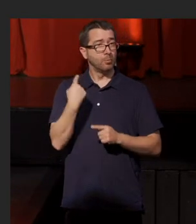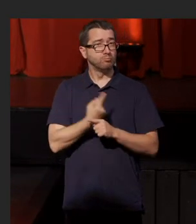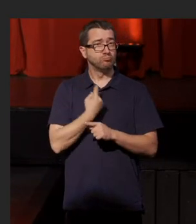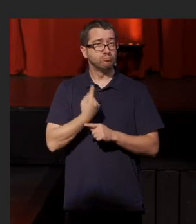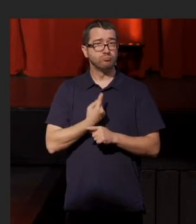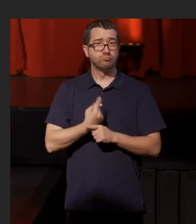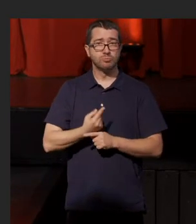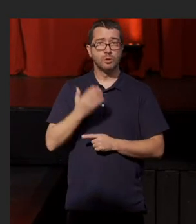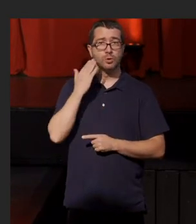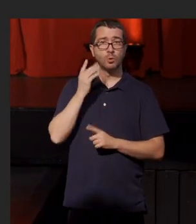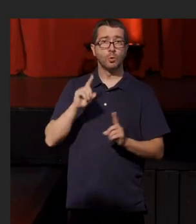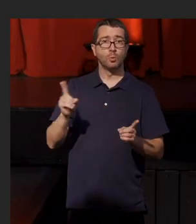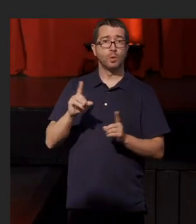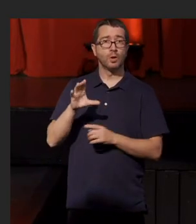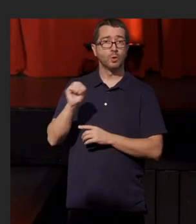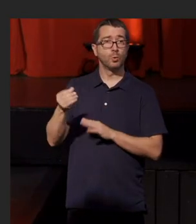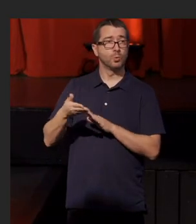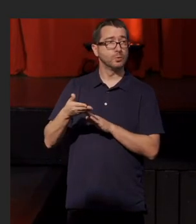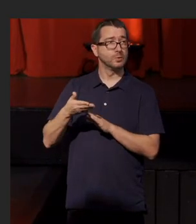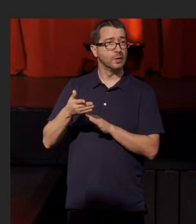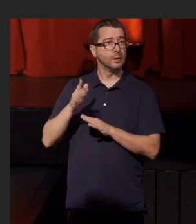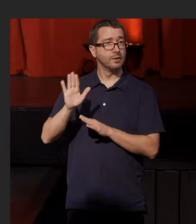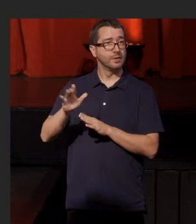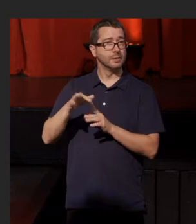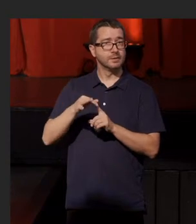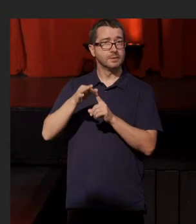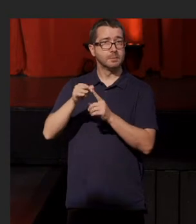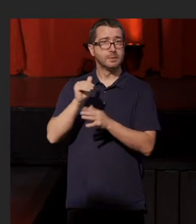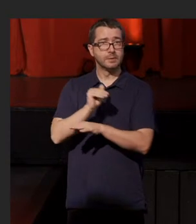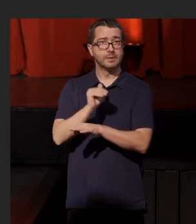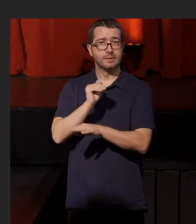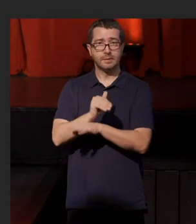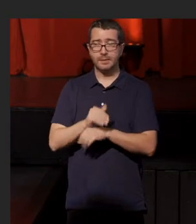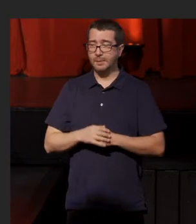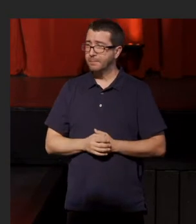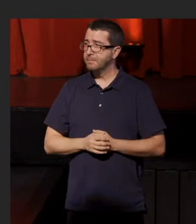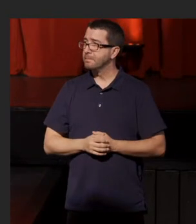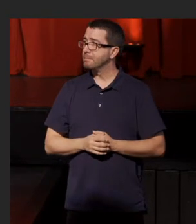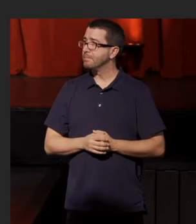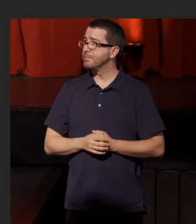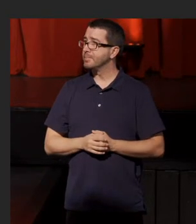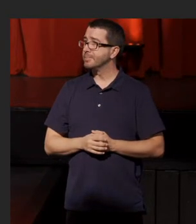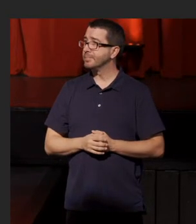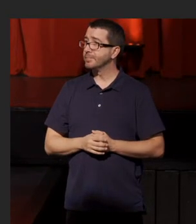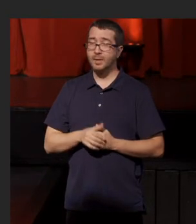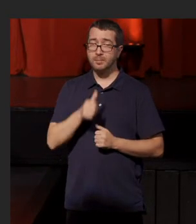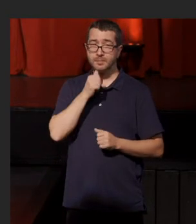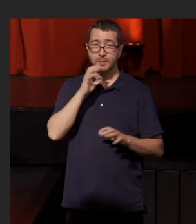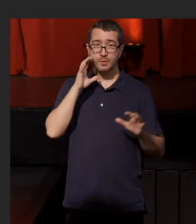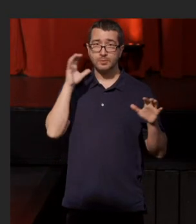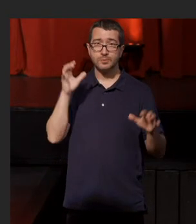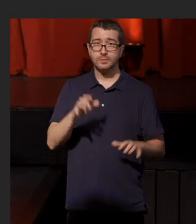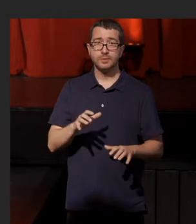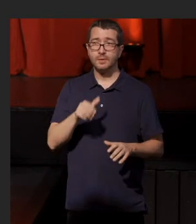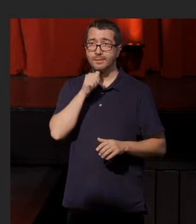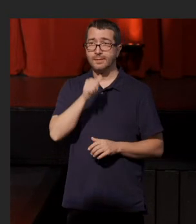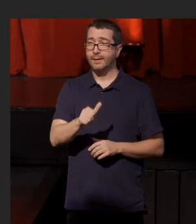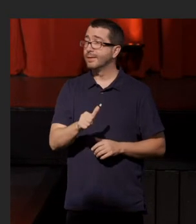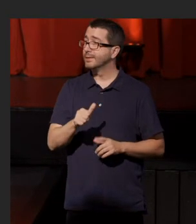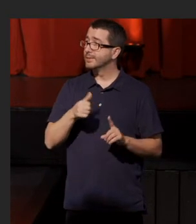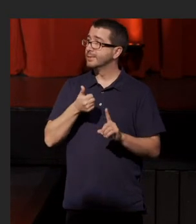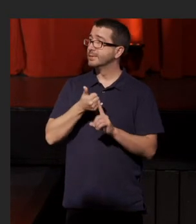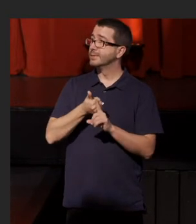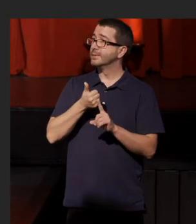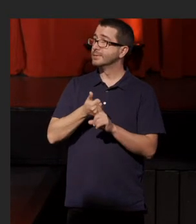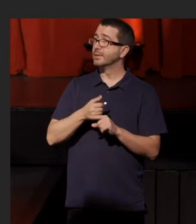to know where my co-chair was on this special evening. And in fact, not surprisingly, he is,